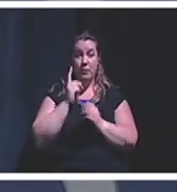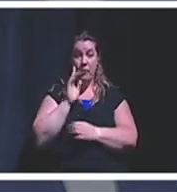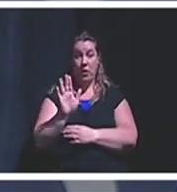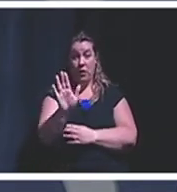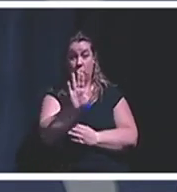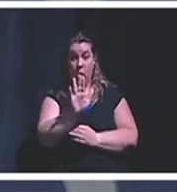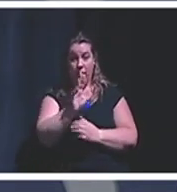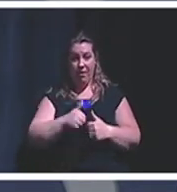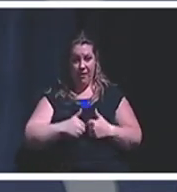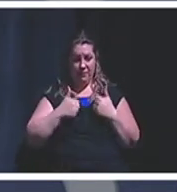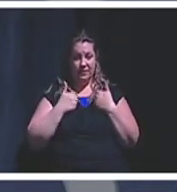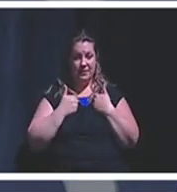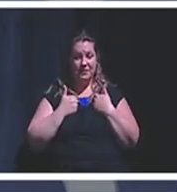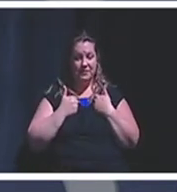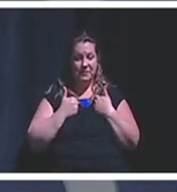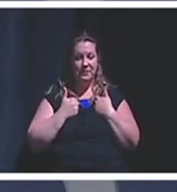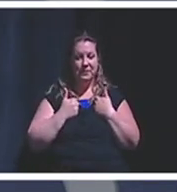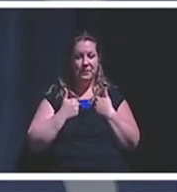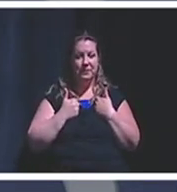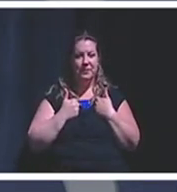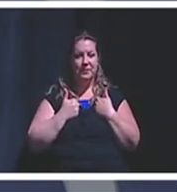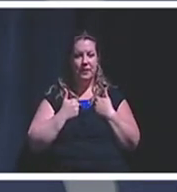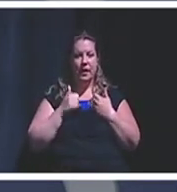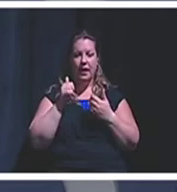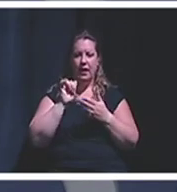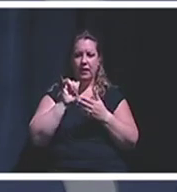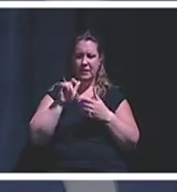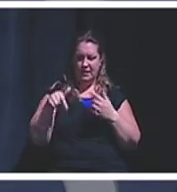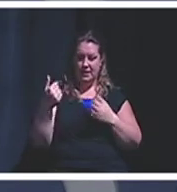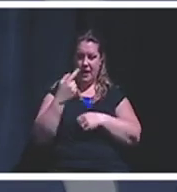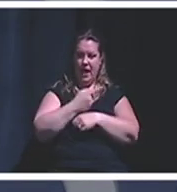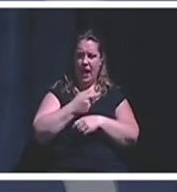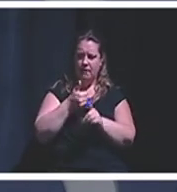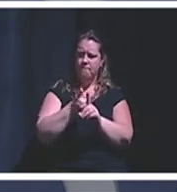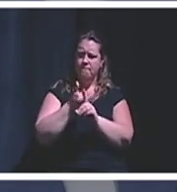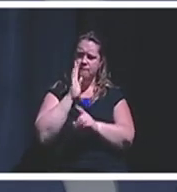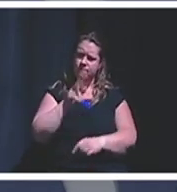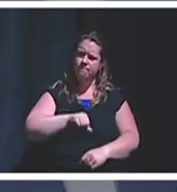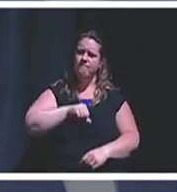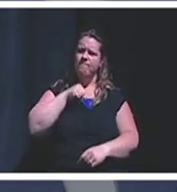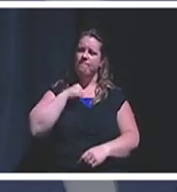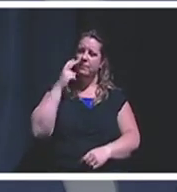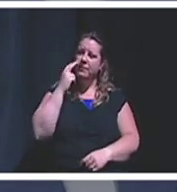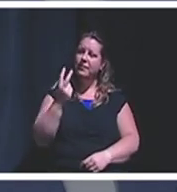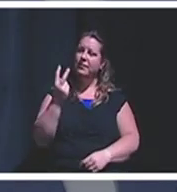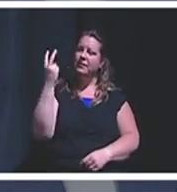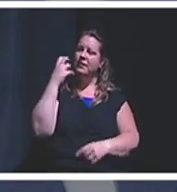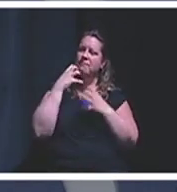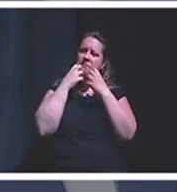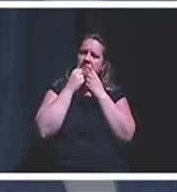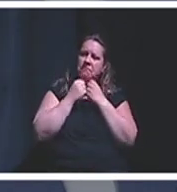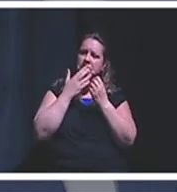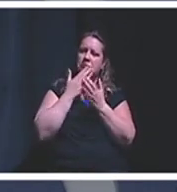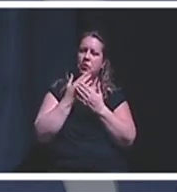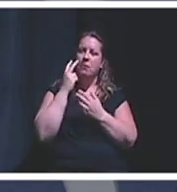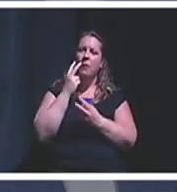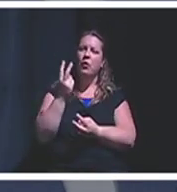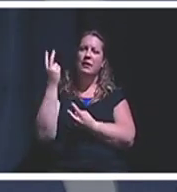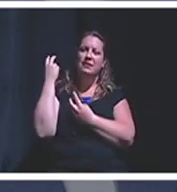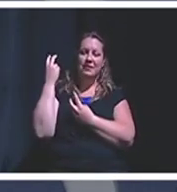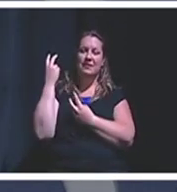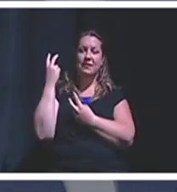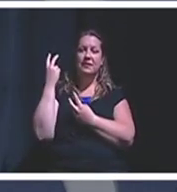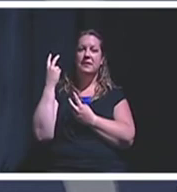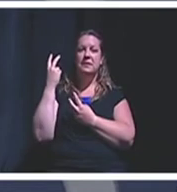lives, a day that you look back on with pride and fond memories, and a day that will